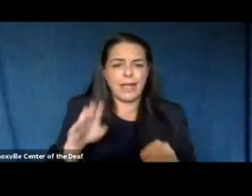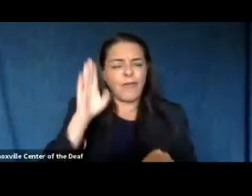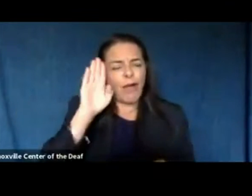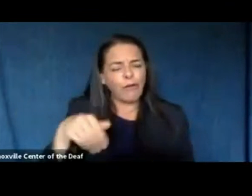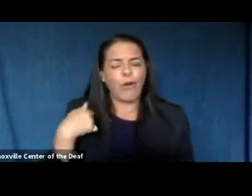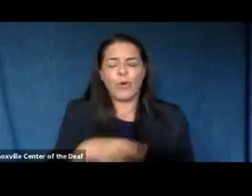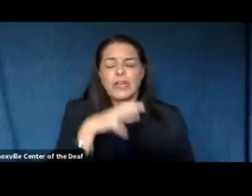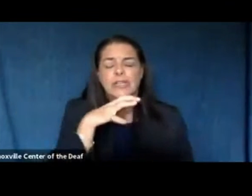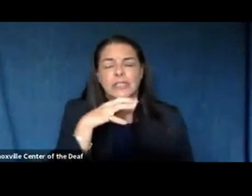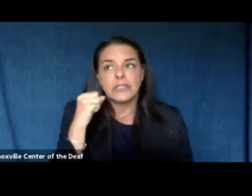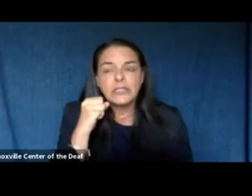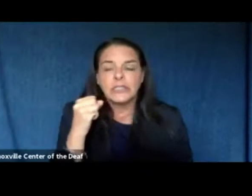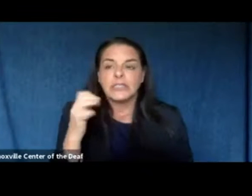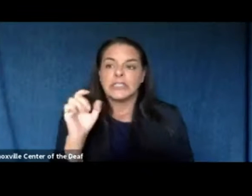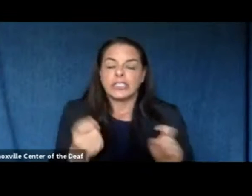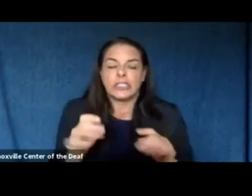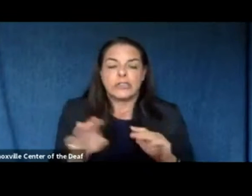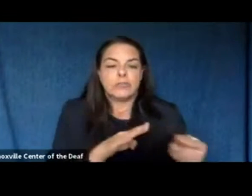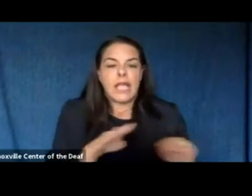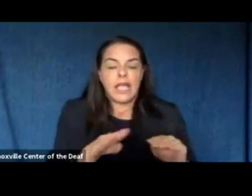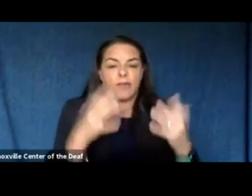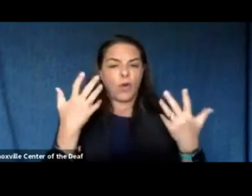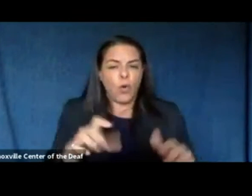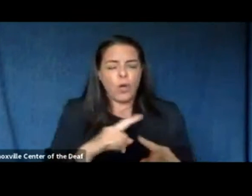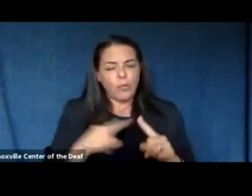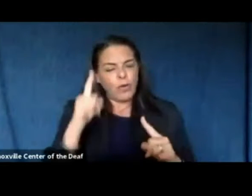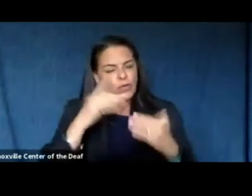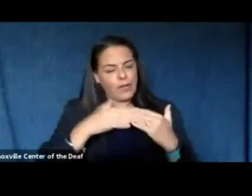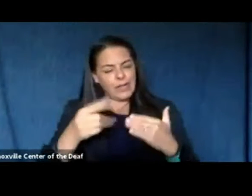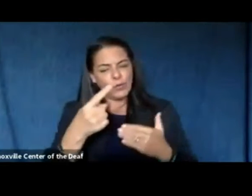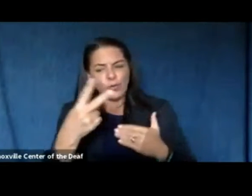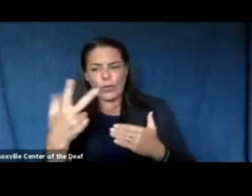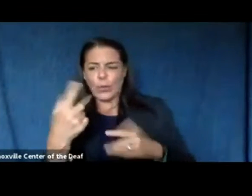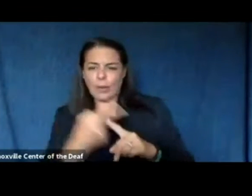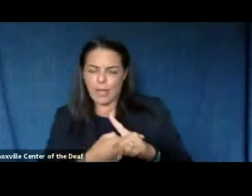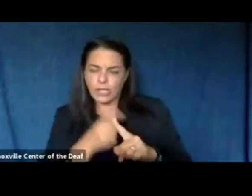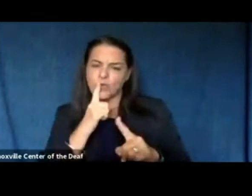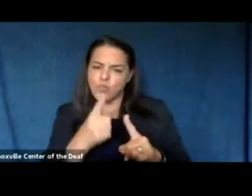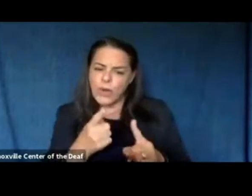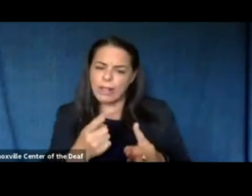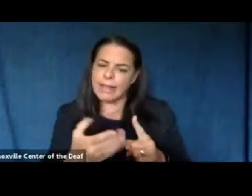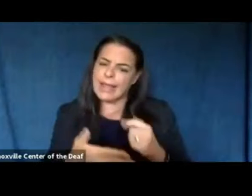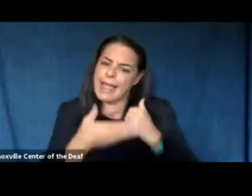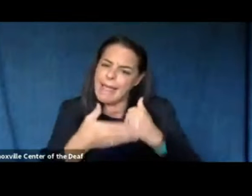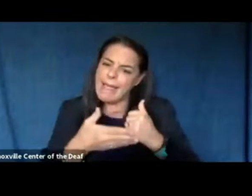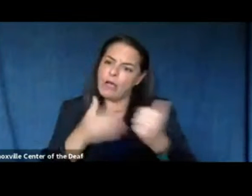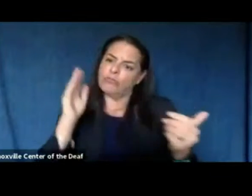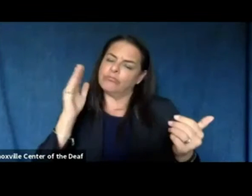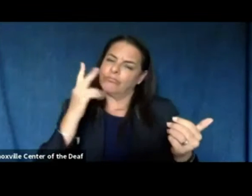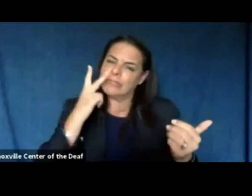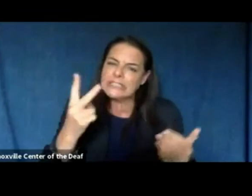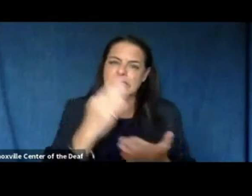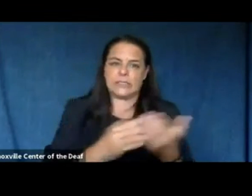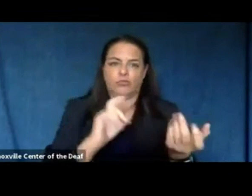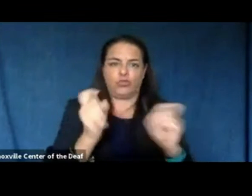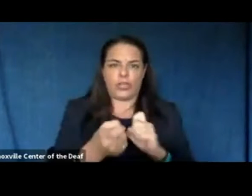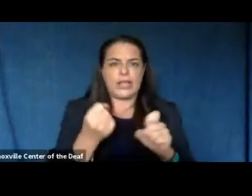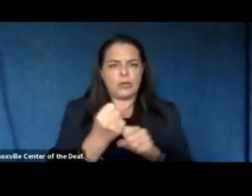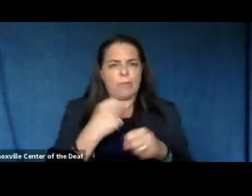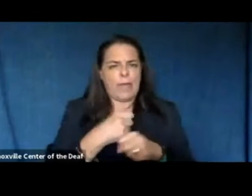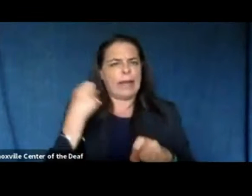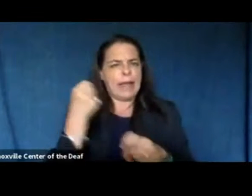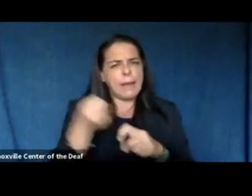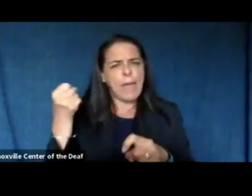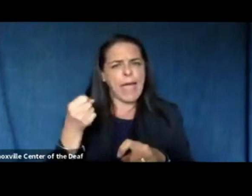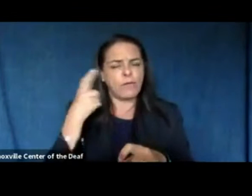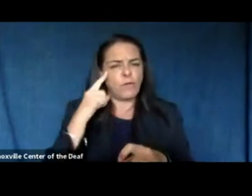behavior for the next few months to really be able to help us make an impact here and see some change. Also from